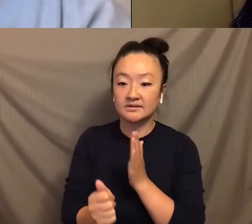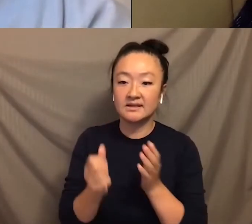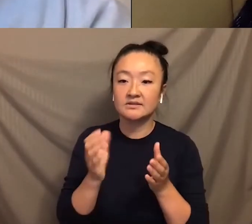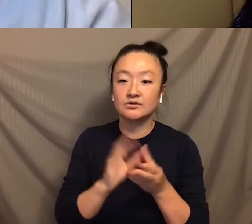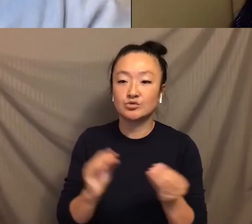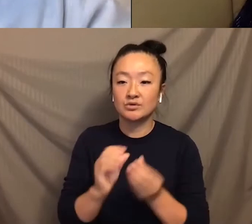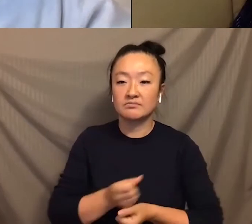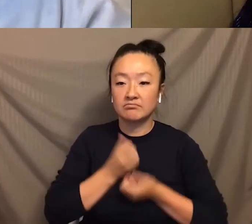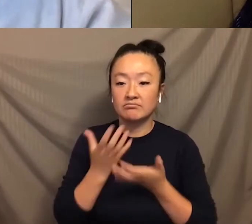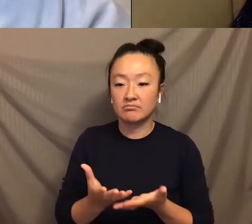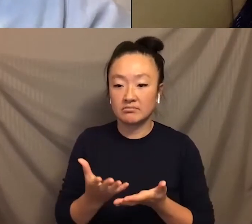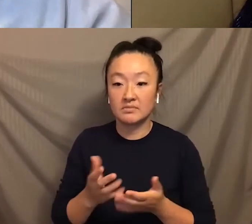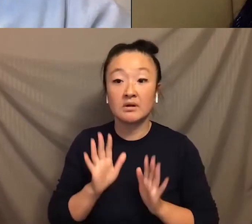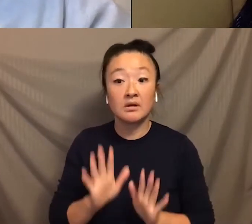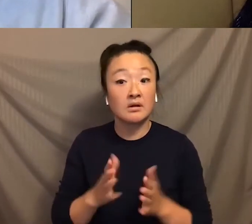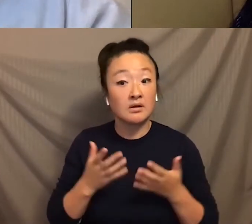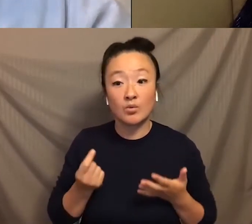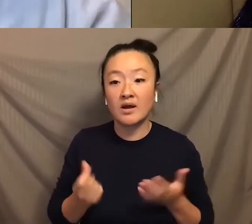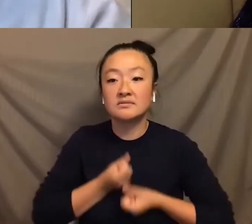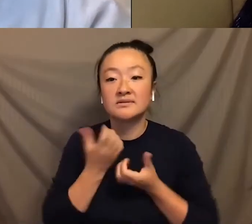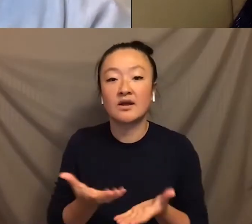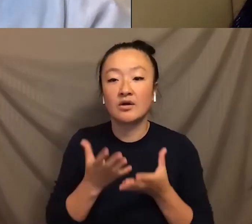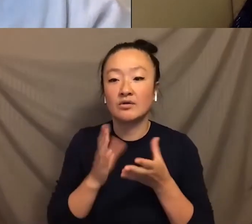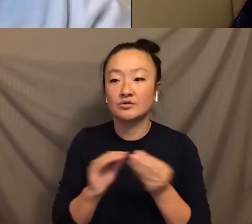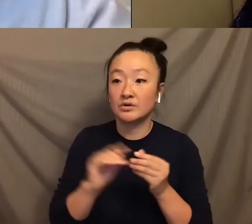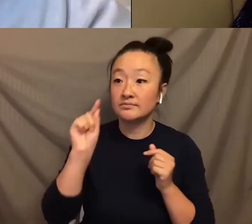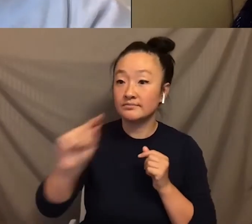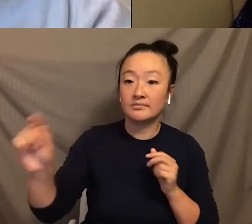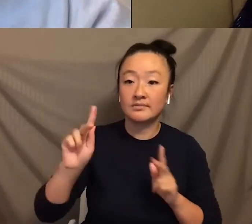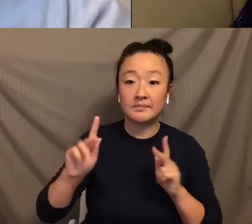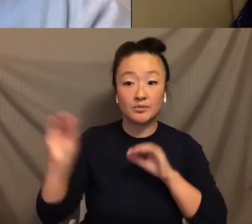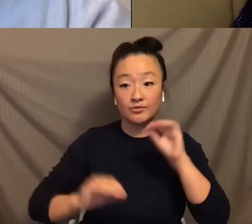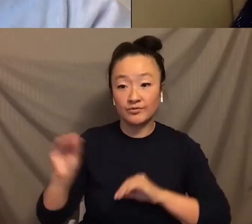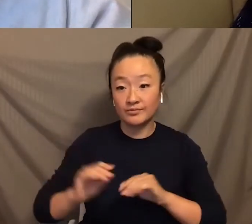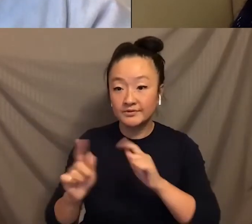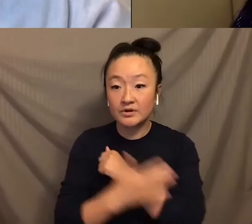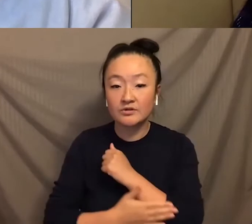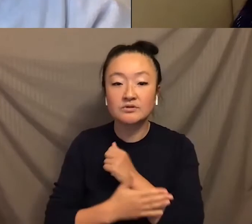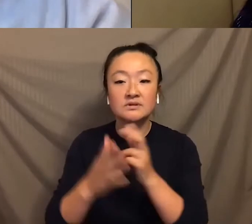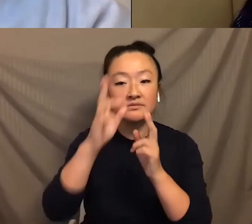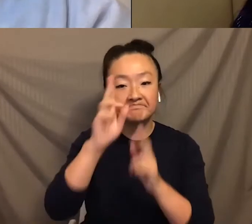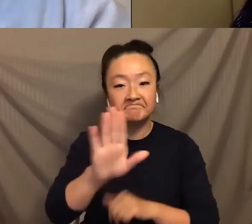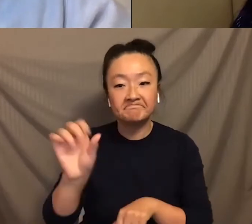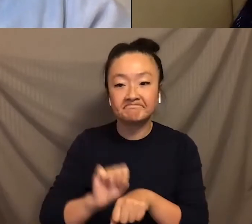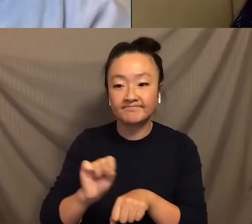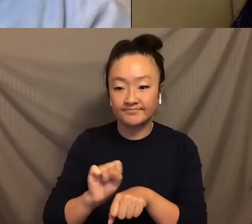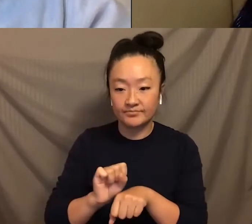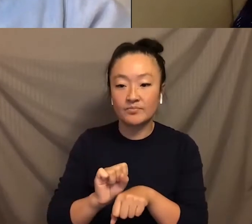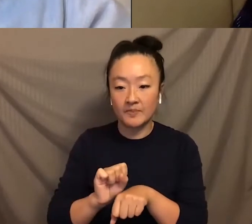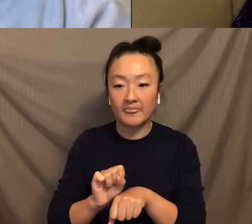was to tell the stories of immigrants and honor their labor with as much care as possible, through a group biography